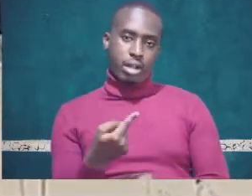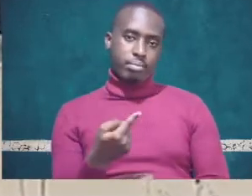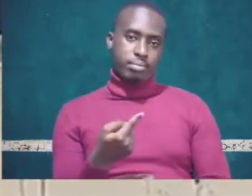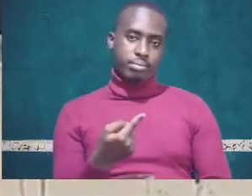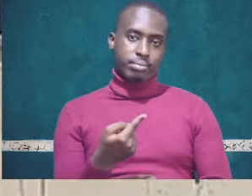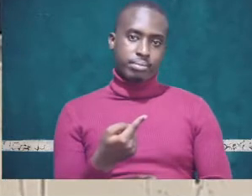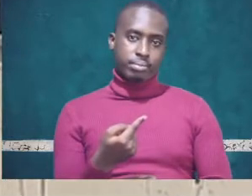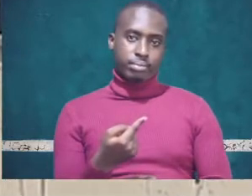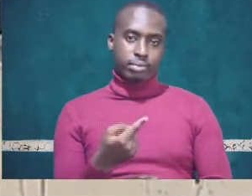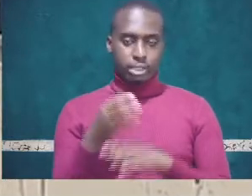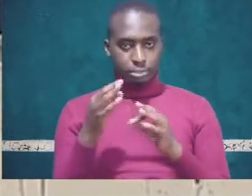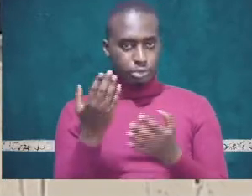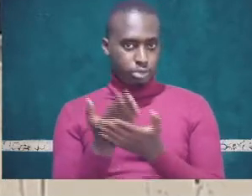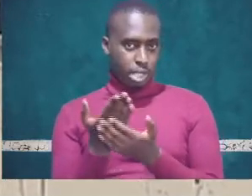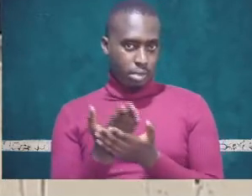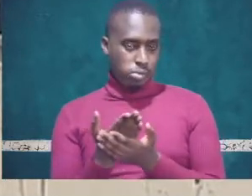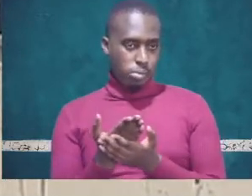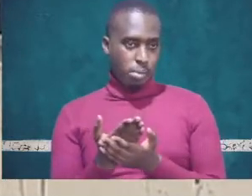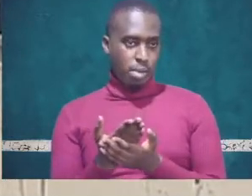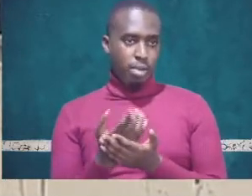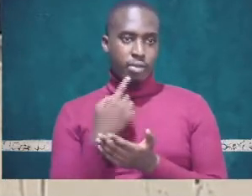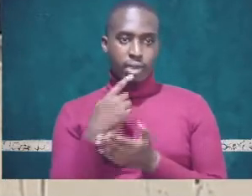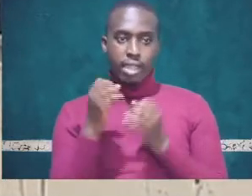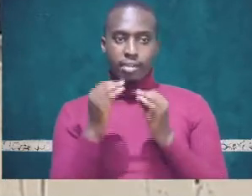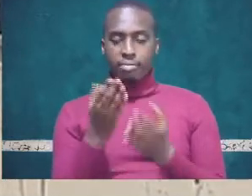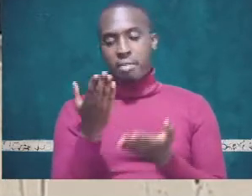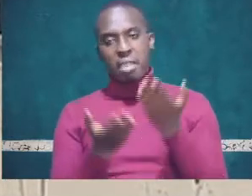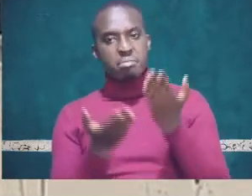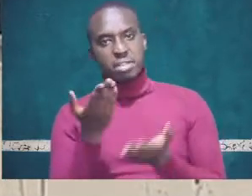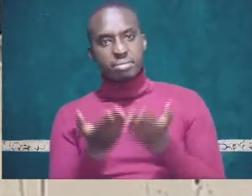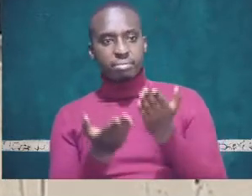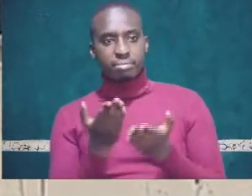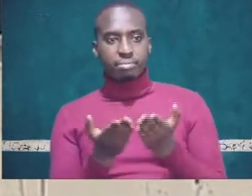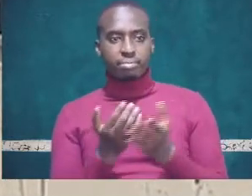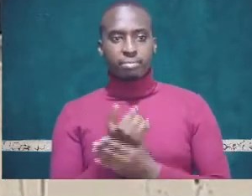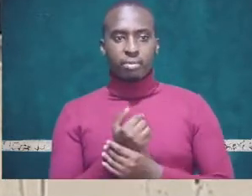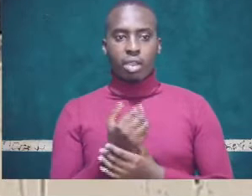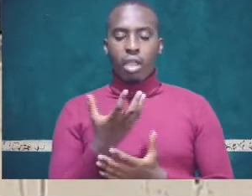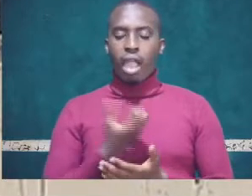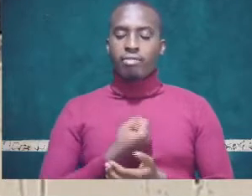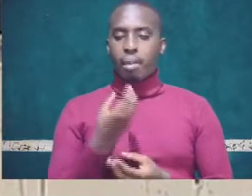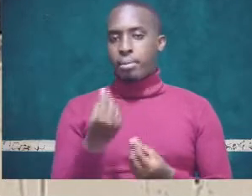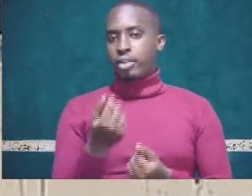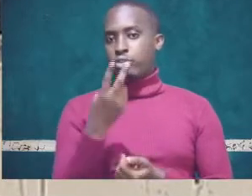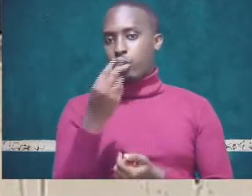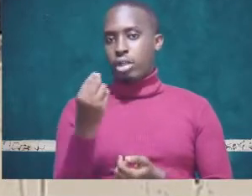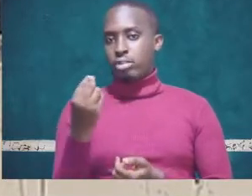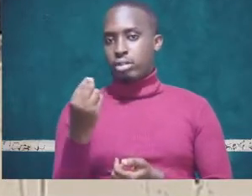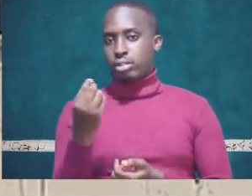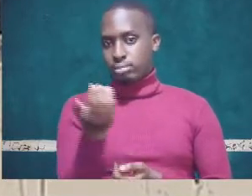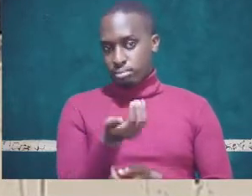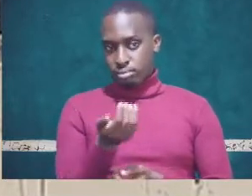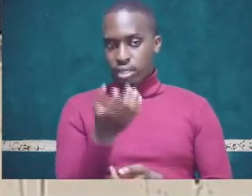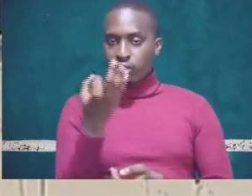quantity demanded maybe in kilograms. So if maybe we have a price here as 200,